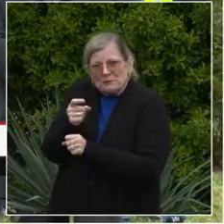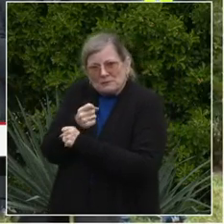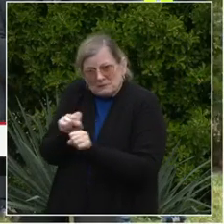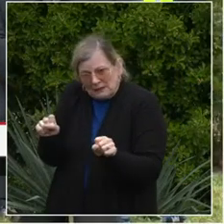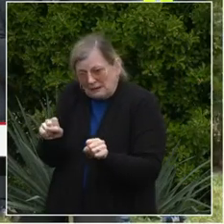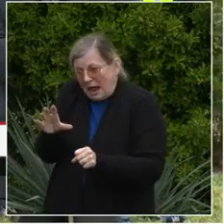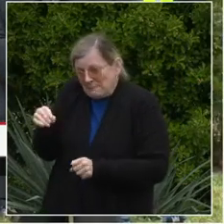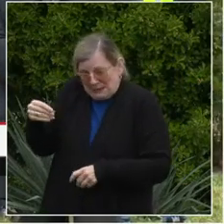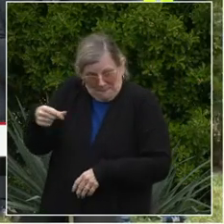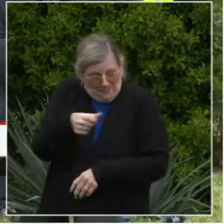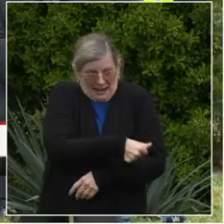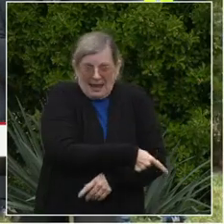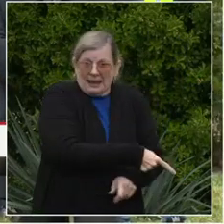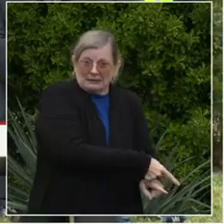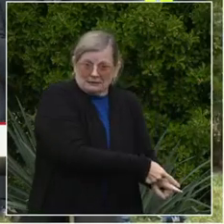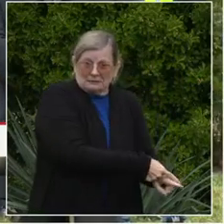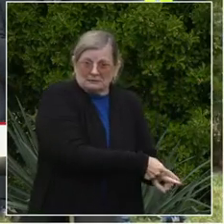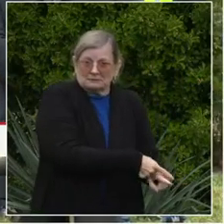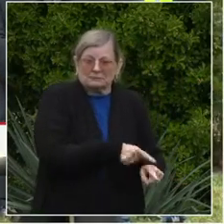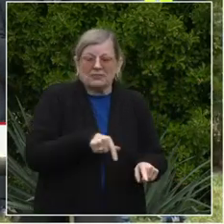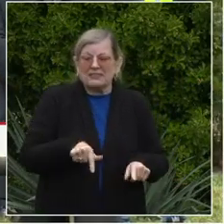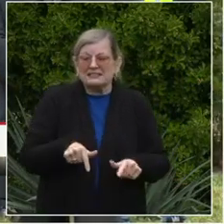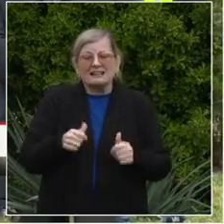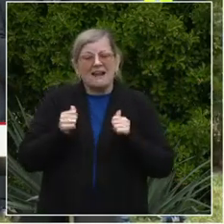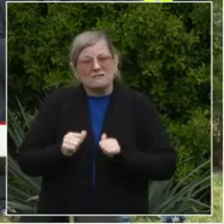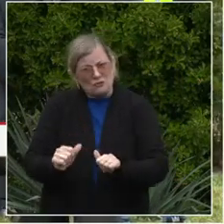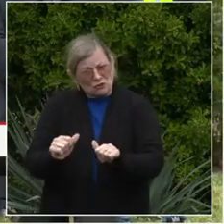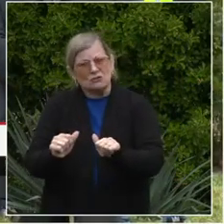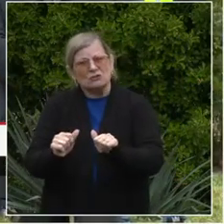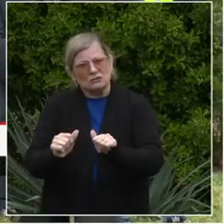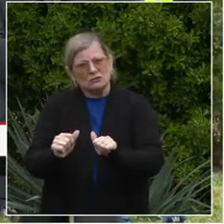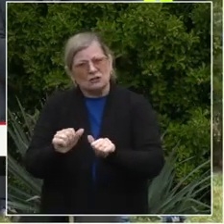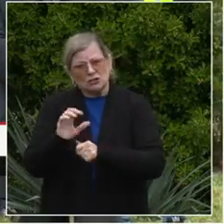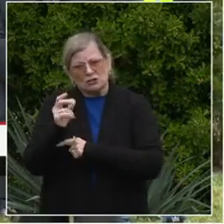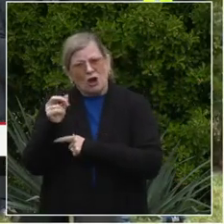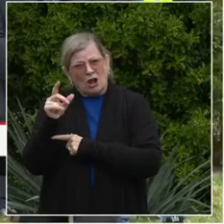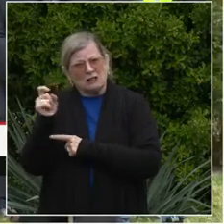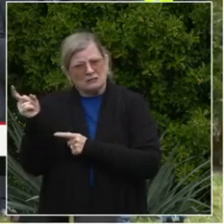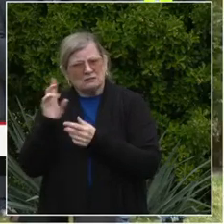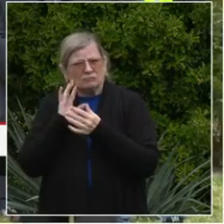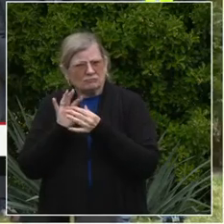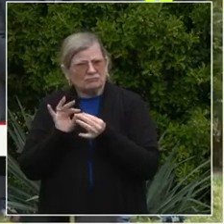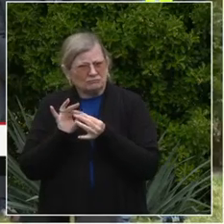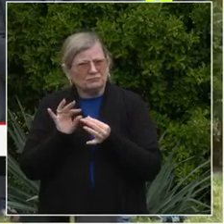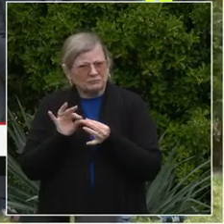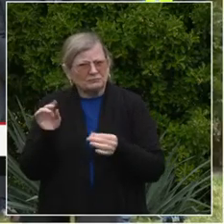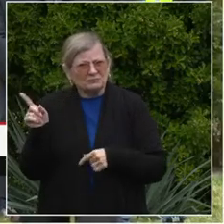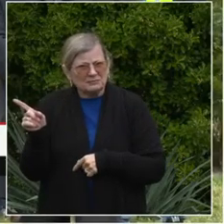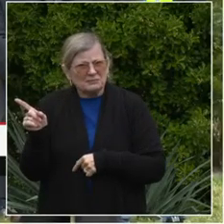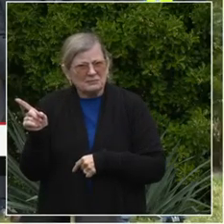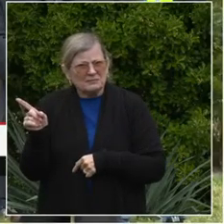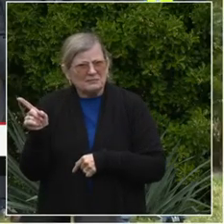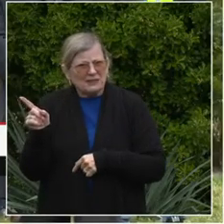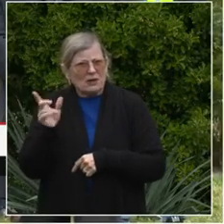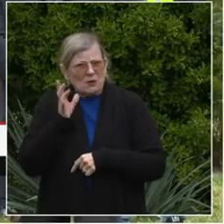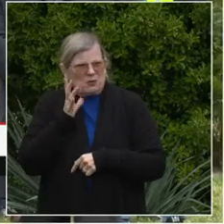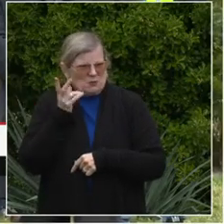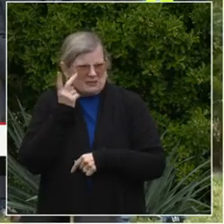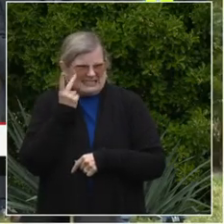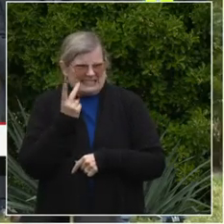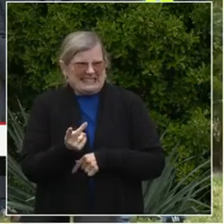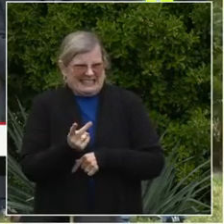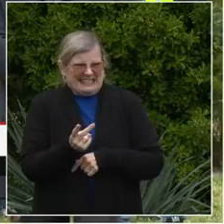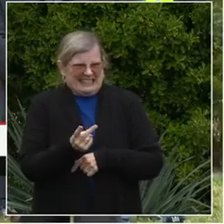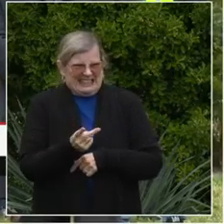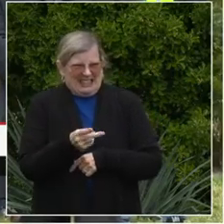that. Now, this effort that Charlie talked about, we will see that through to the end of